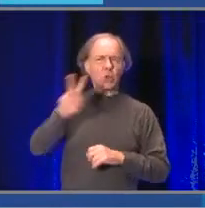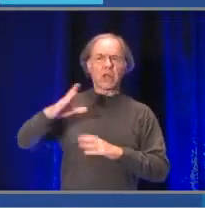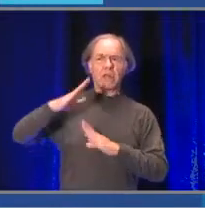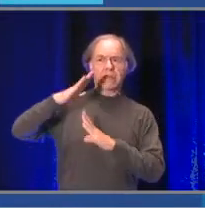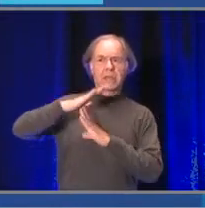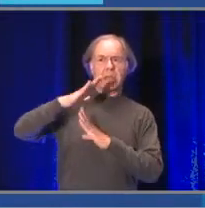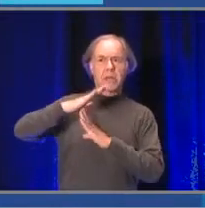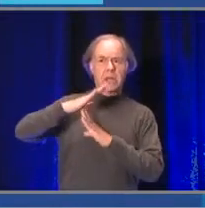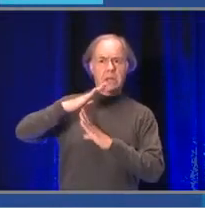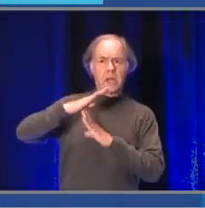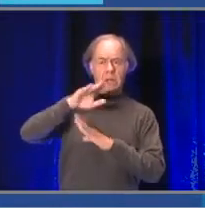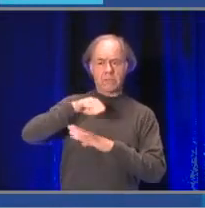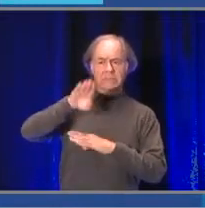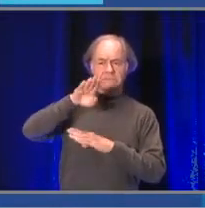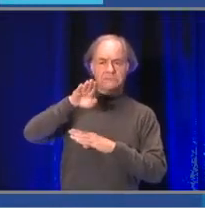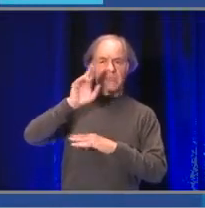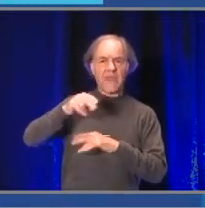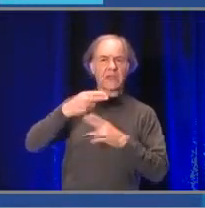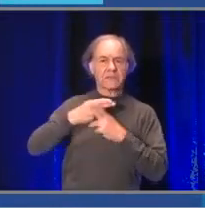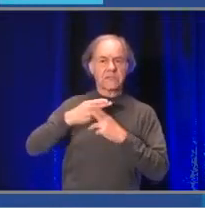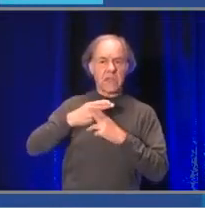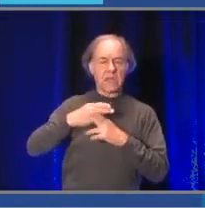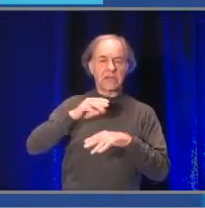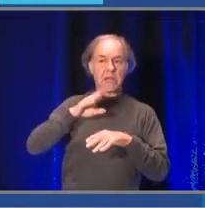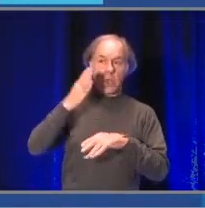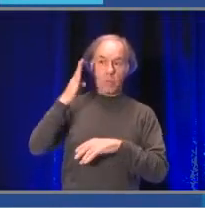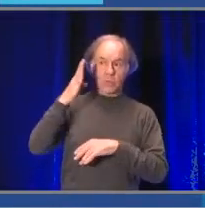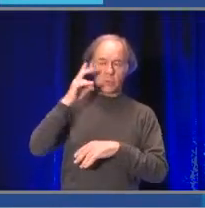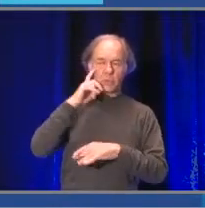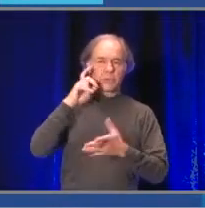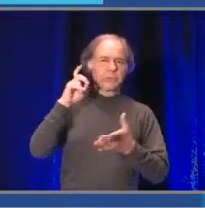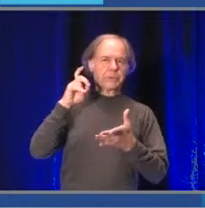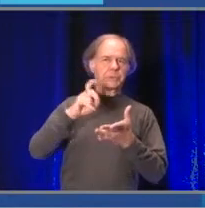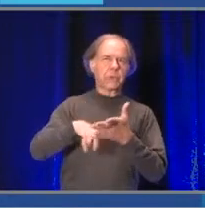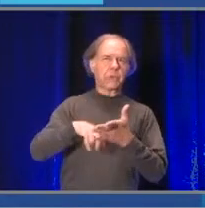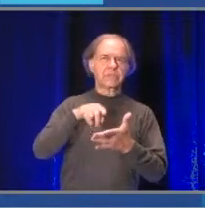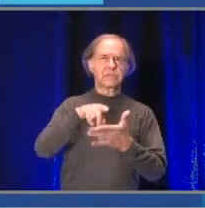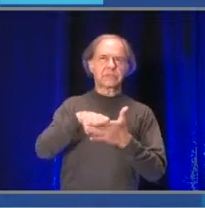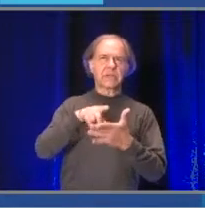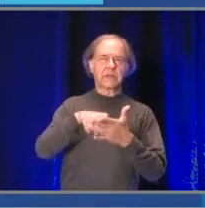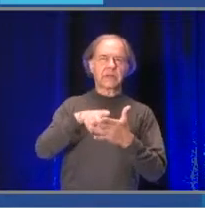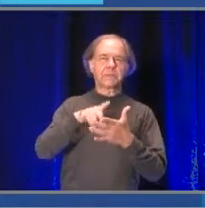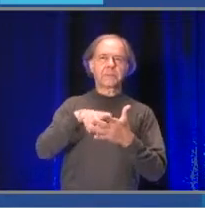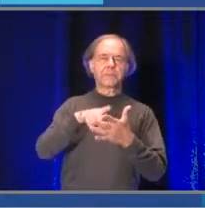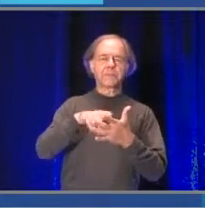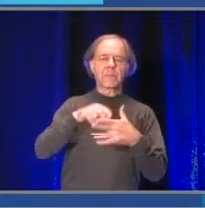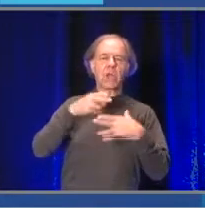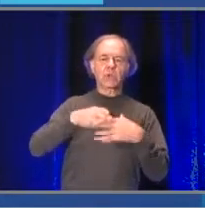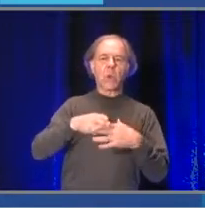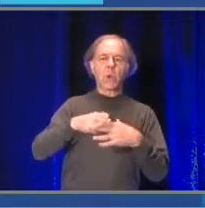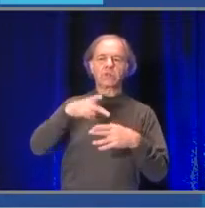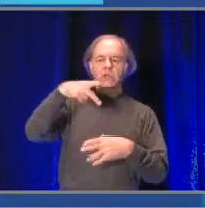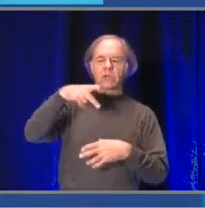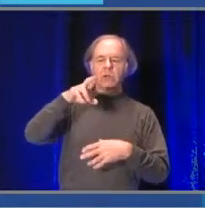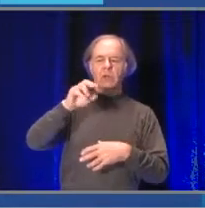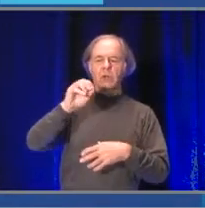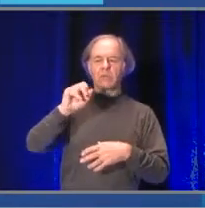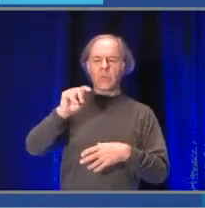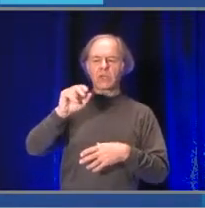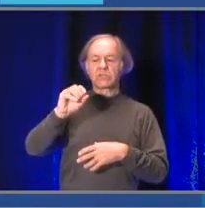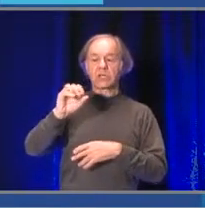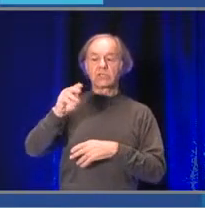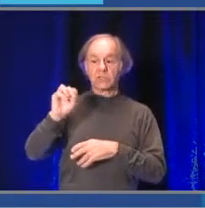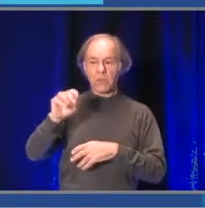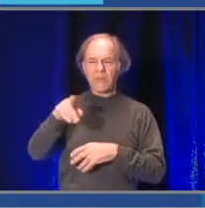top of these slides in blue, you see what I described so far as in prostasomes. This